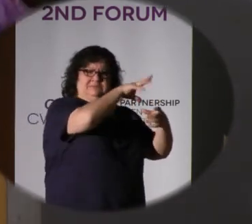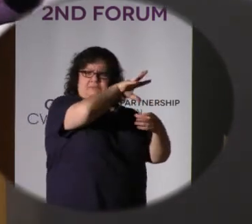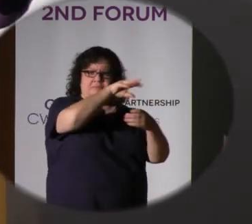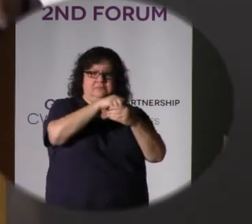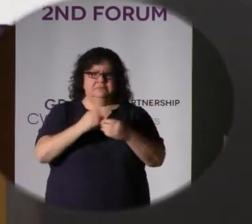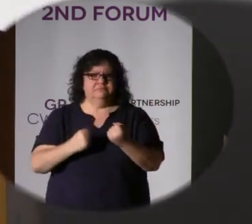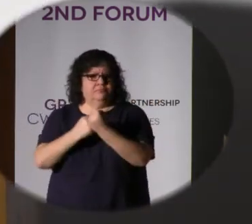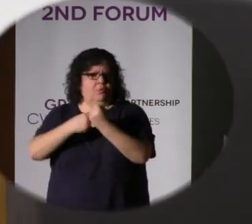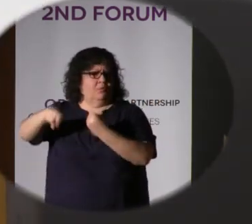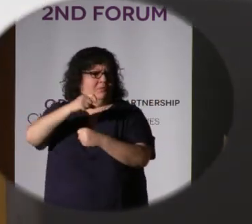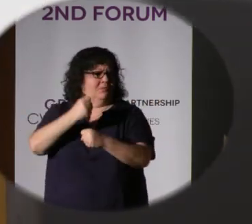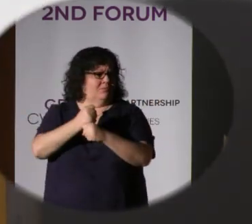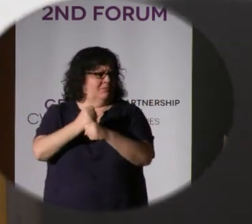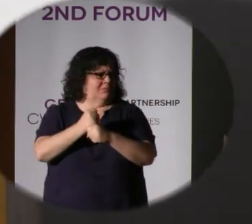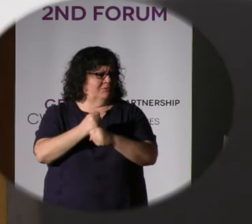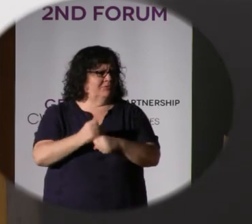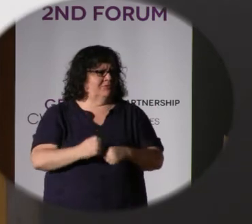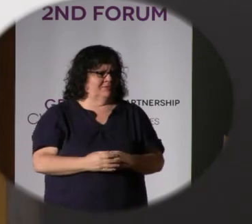Yes.